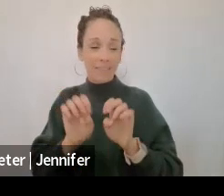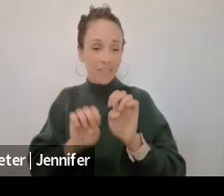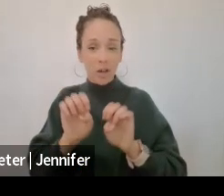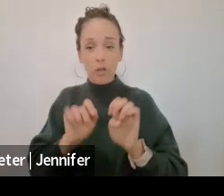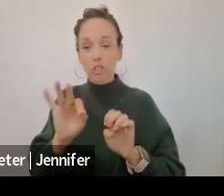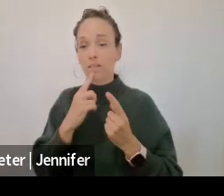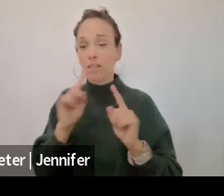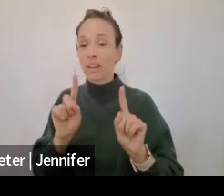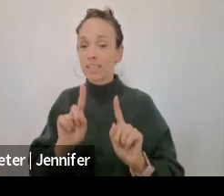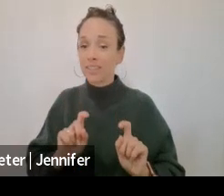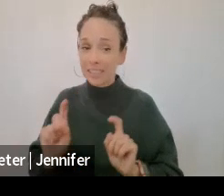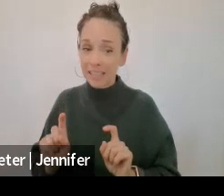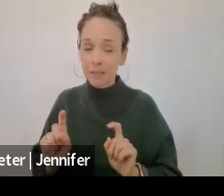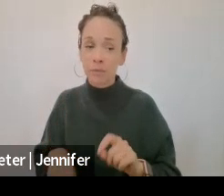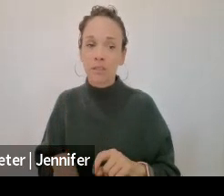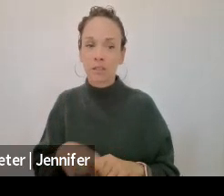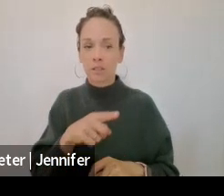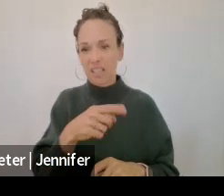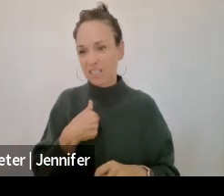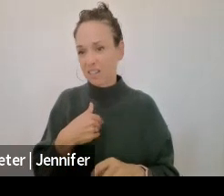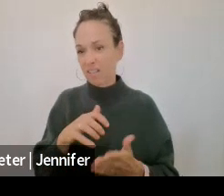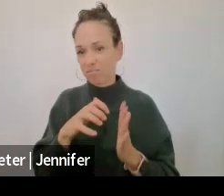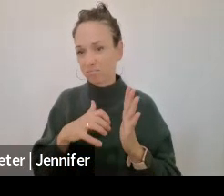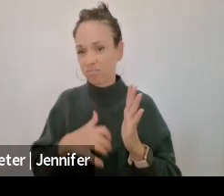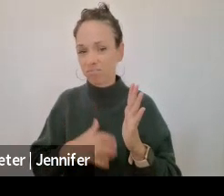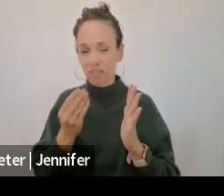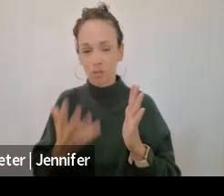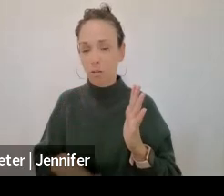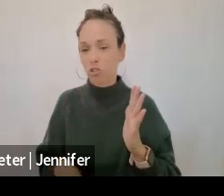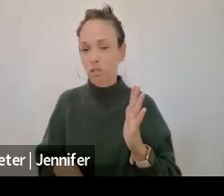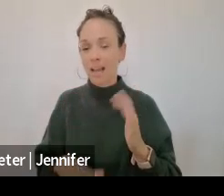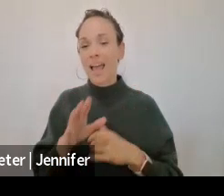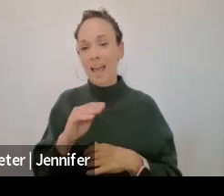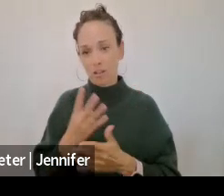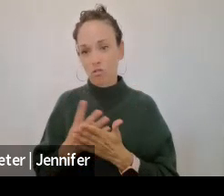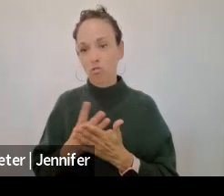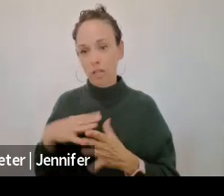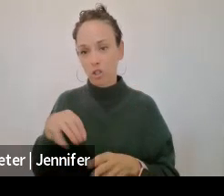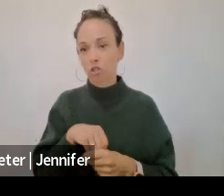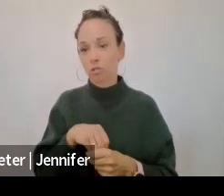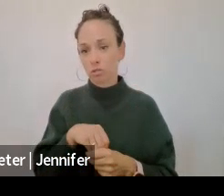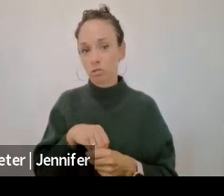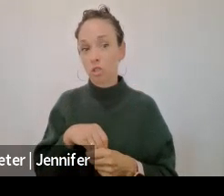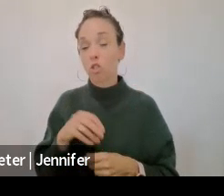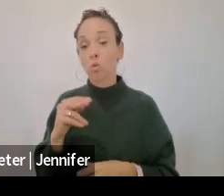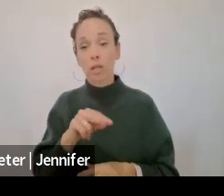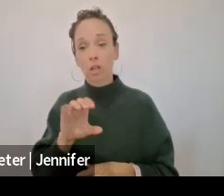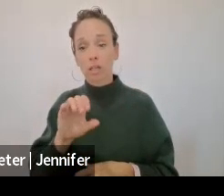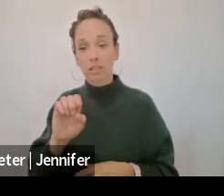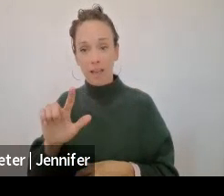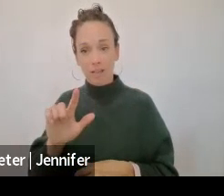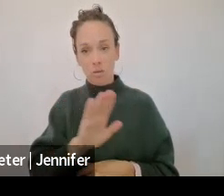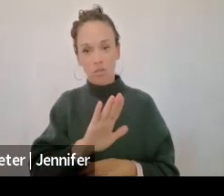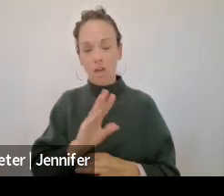assessments, and assessments and screeners. So you can go to their website to find